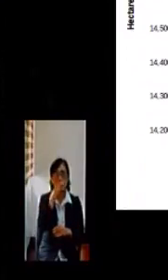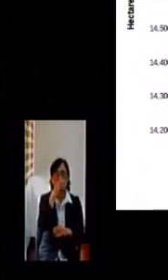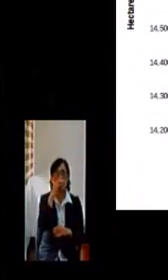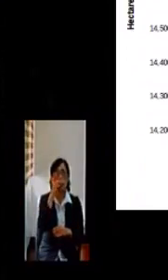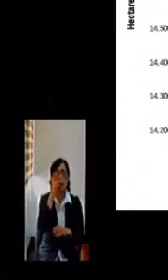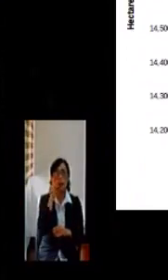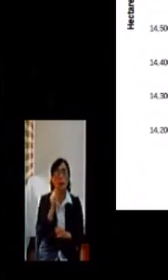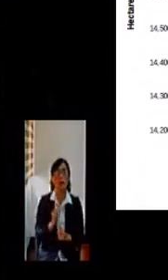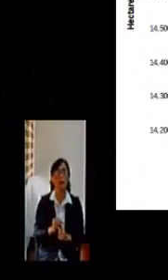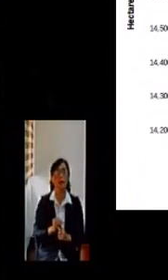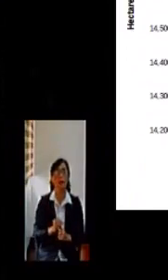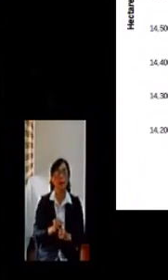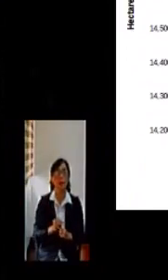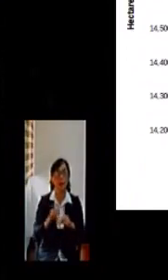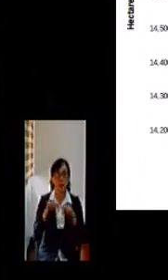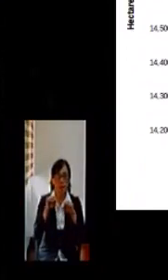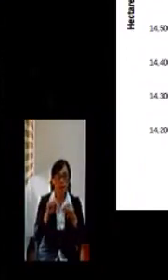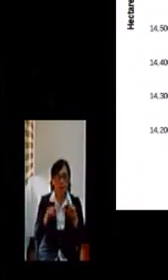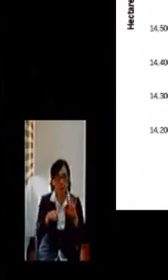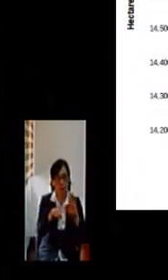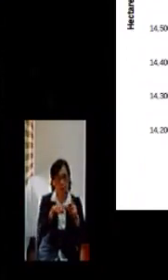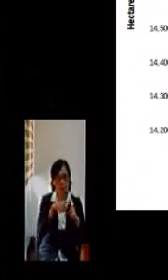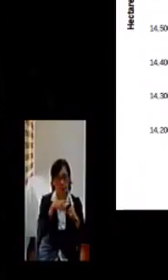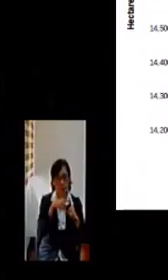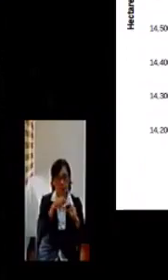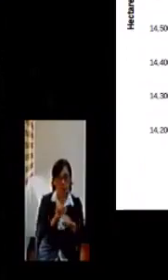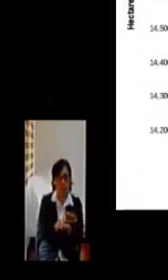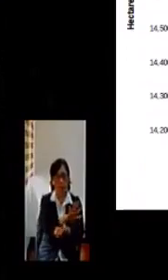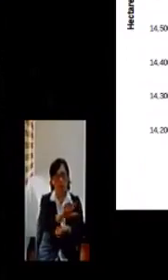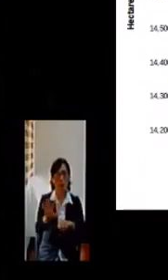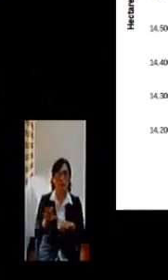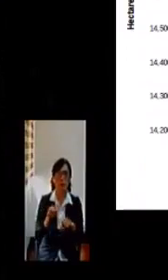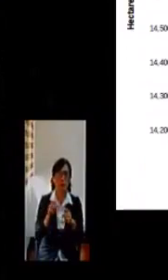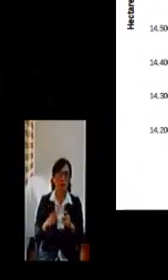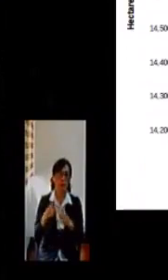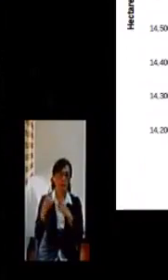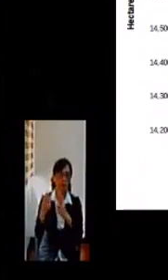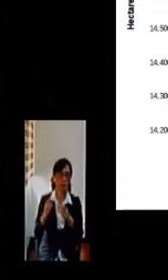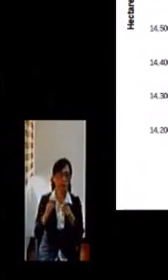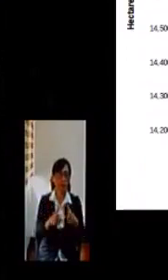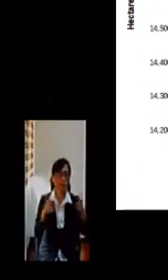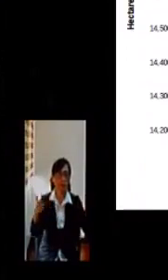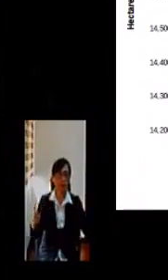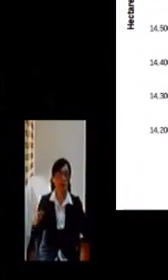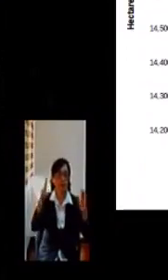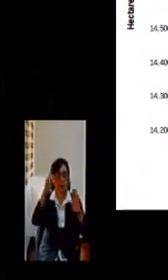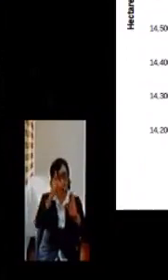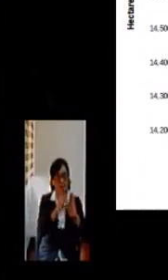there's positive effect to that, it's still by and large a downhill trend.